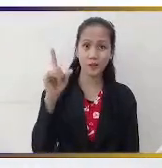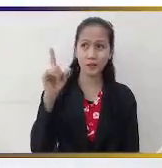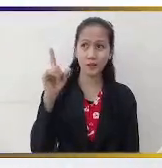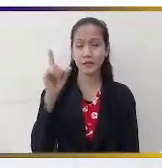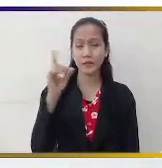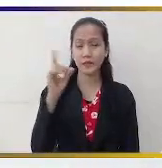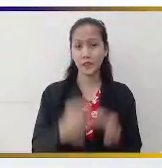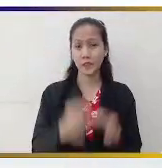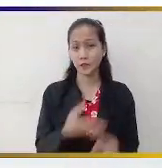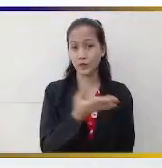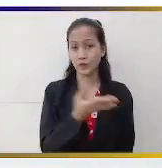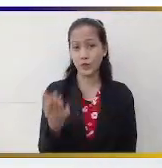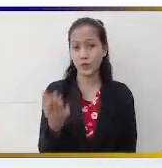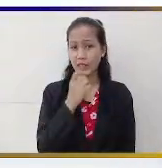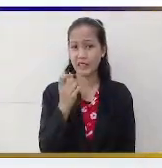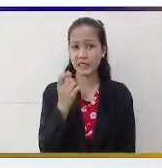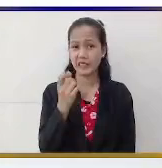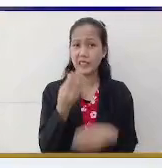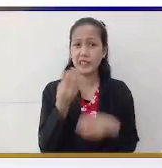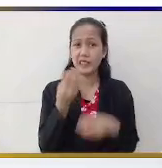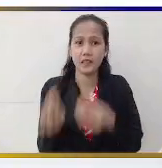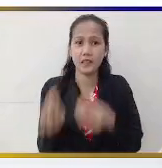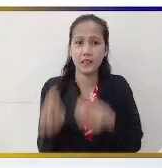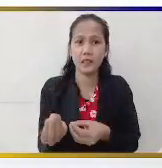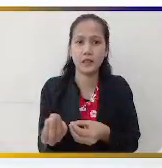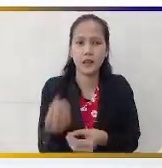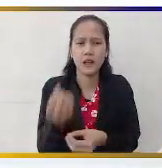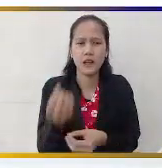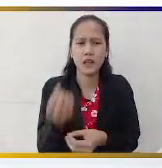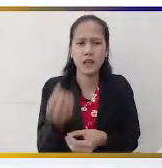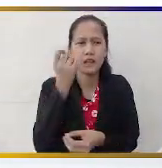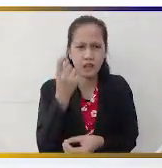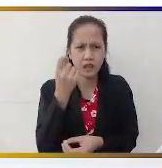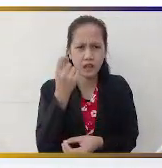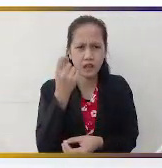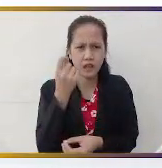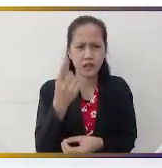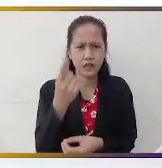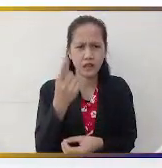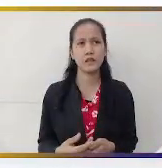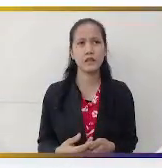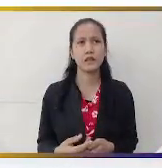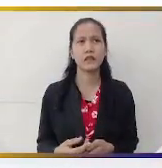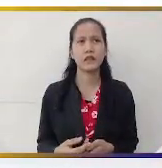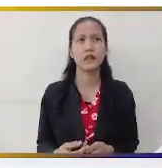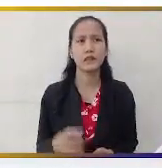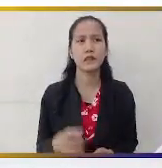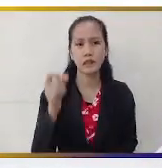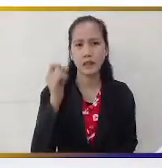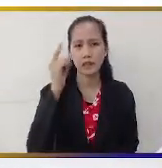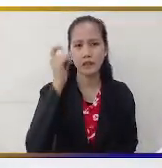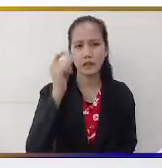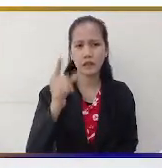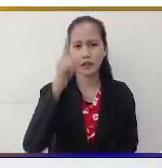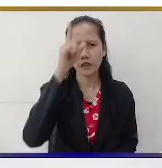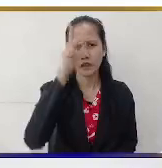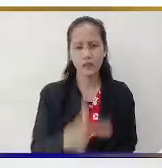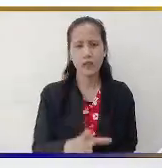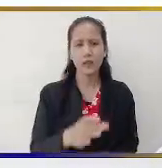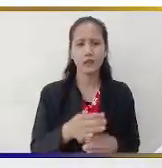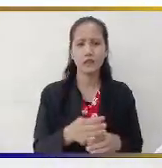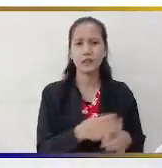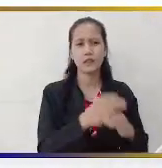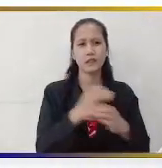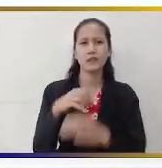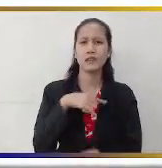give, I will take care of it, but not like I would if you'd give. Because watch, when you give, he